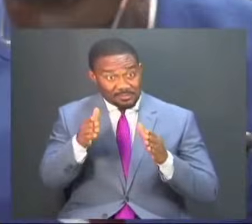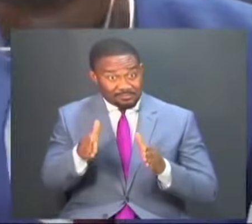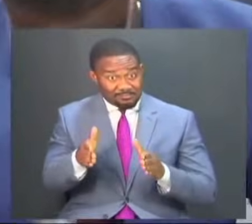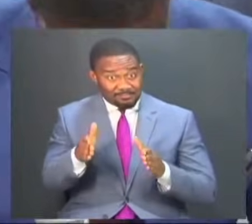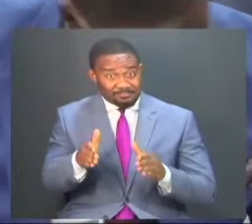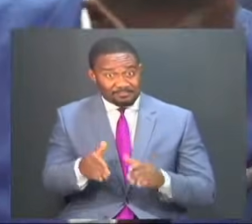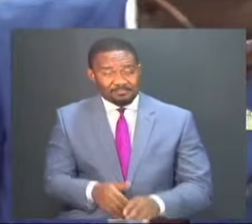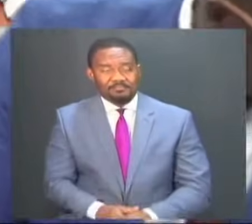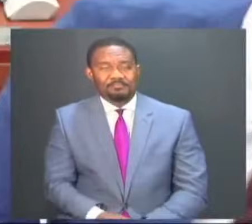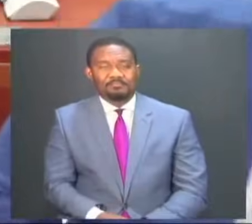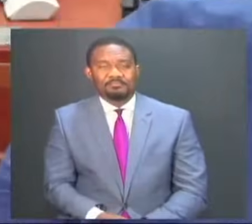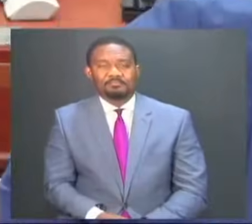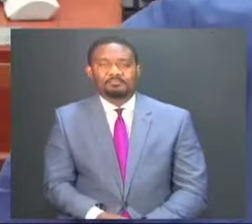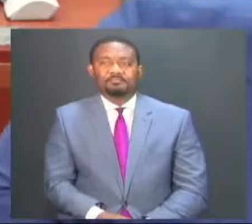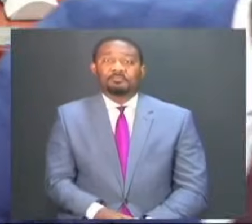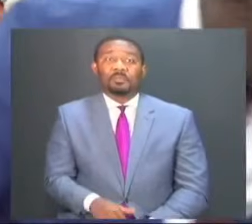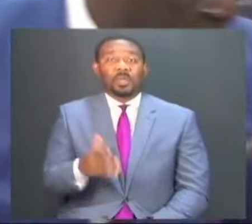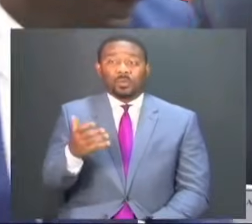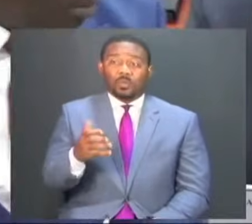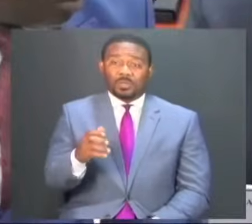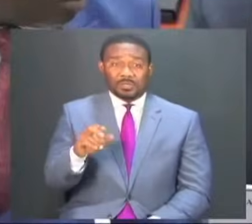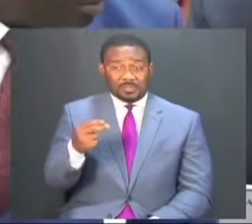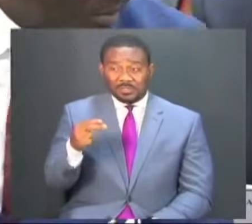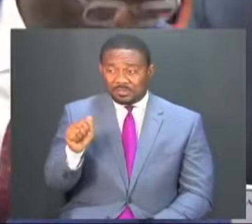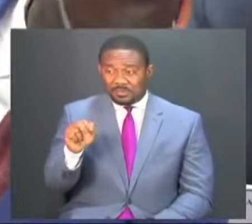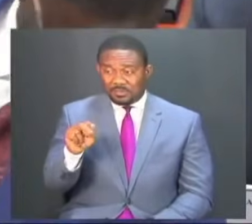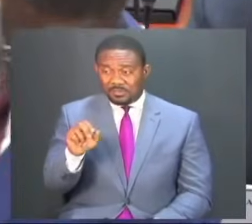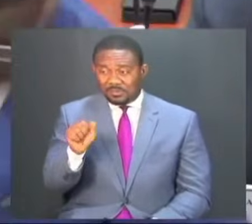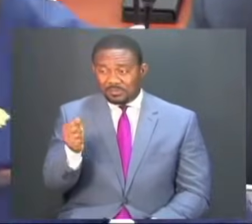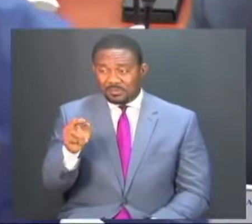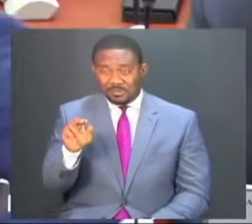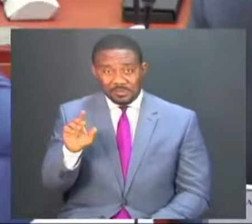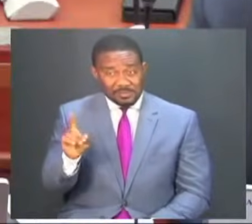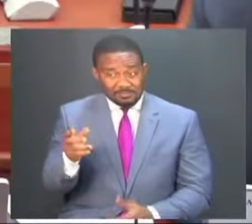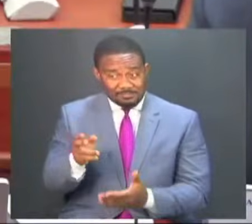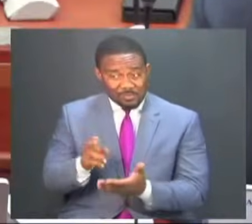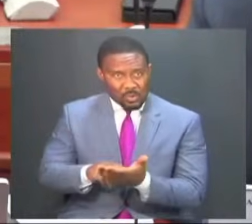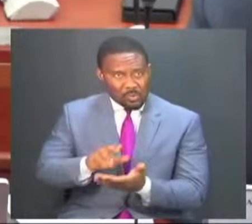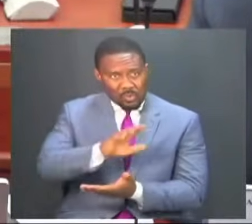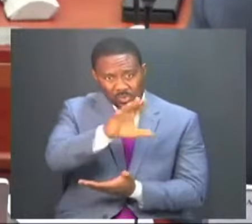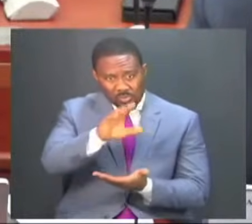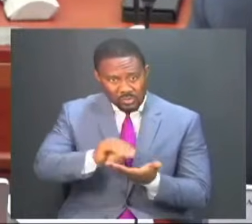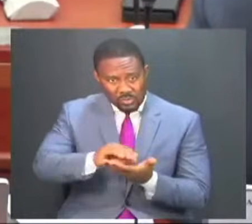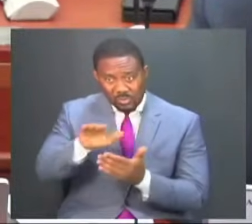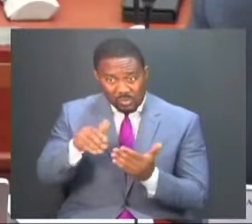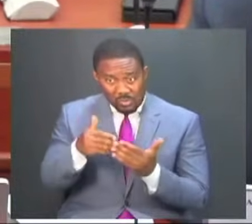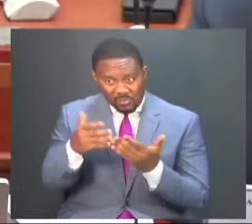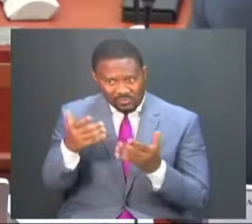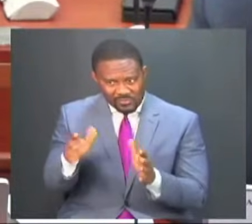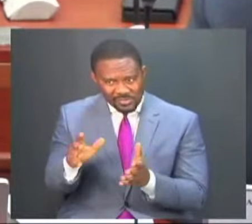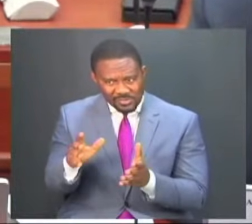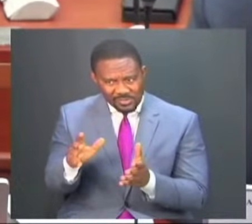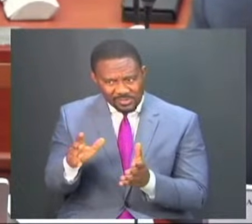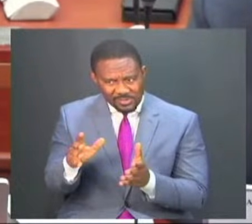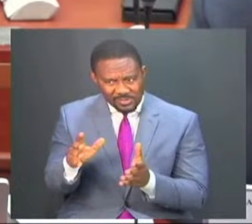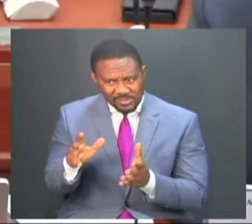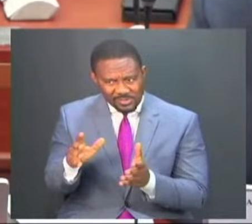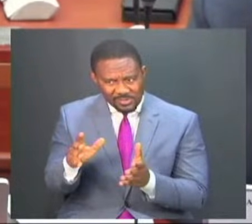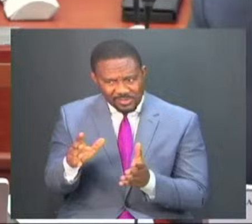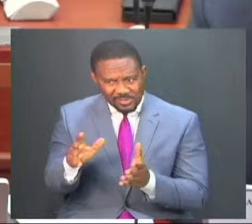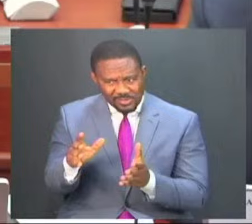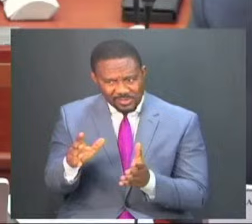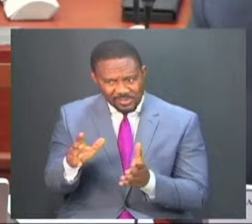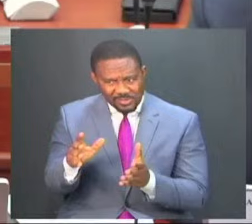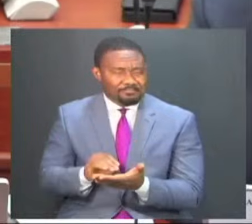Mr. Speaker, I call on the Hansa Department to capture the entire report as having been presented, and then I'll go